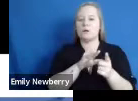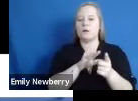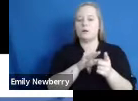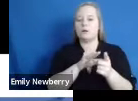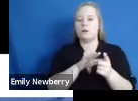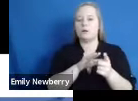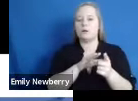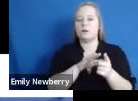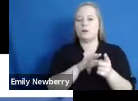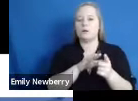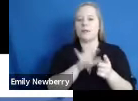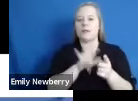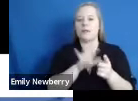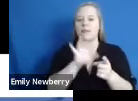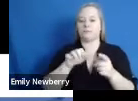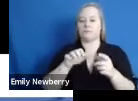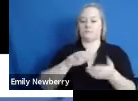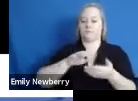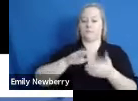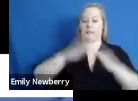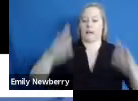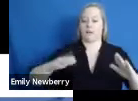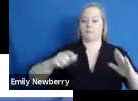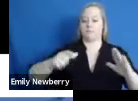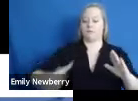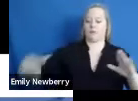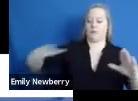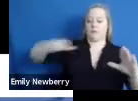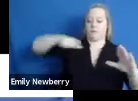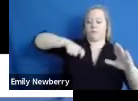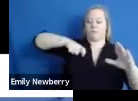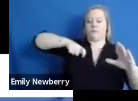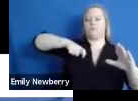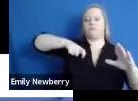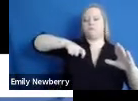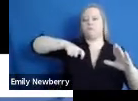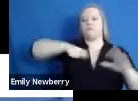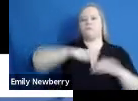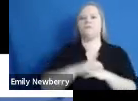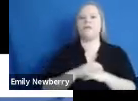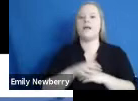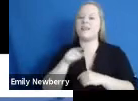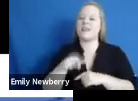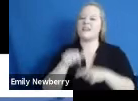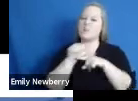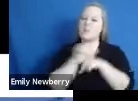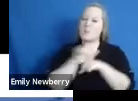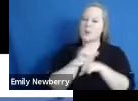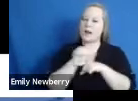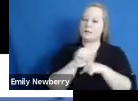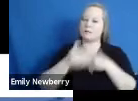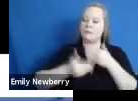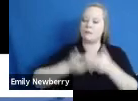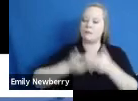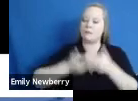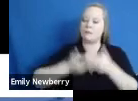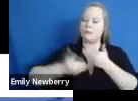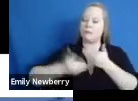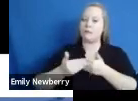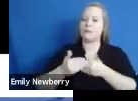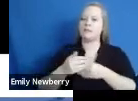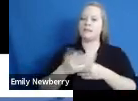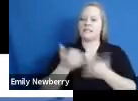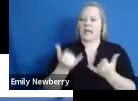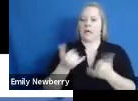behind the chapter house, and this was part of a pilot phase before what we're working on now, where we're in 6 schools. This